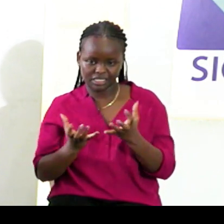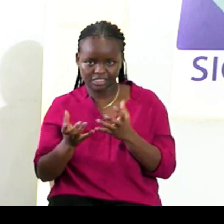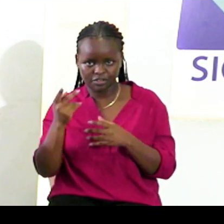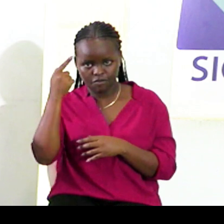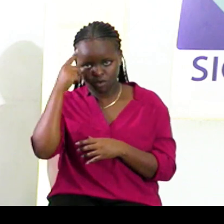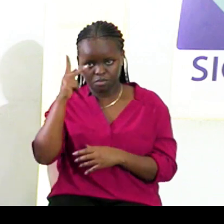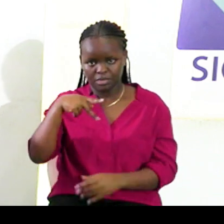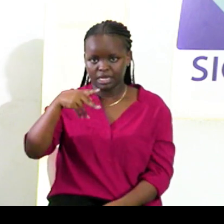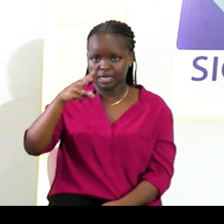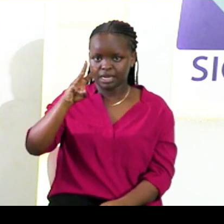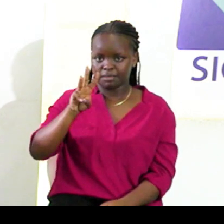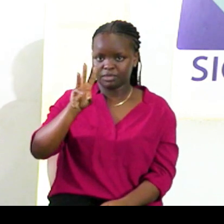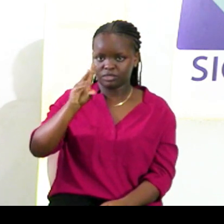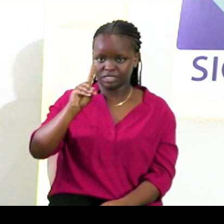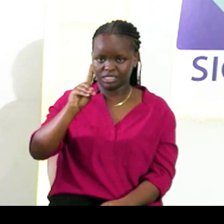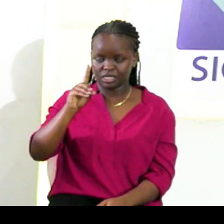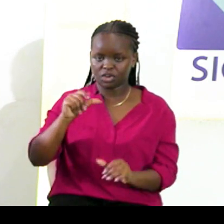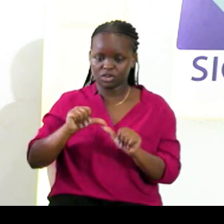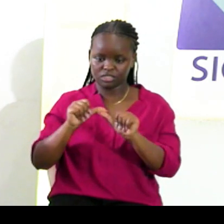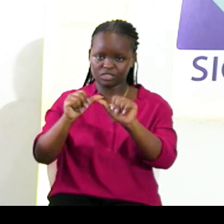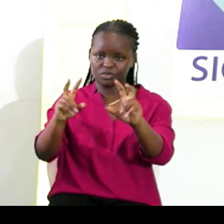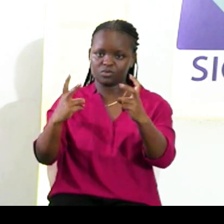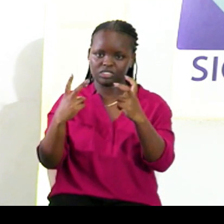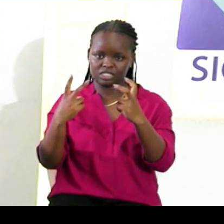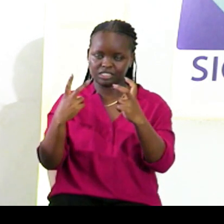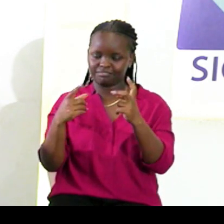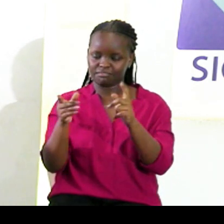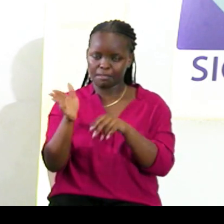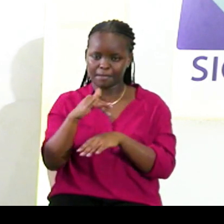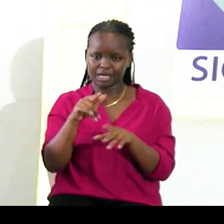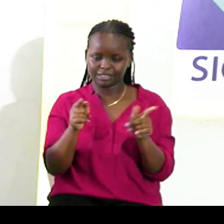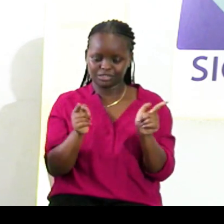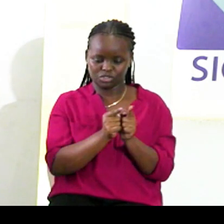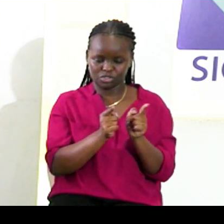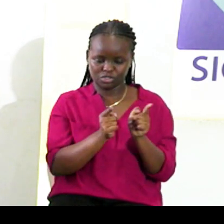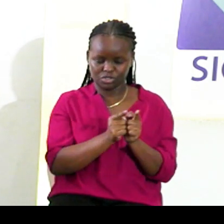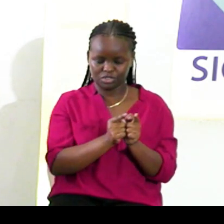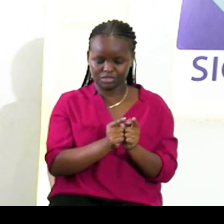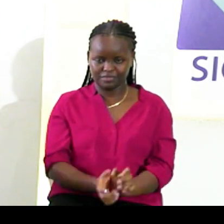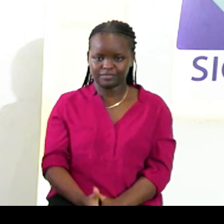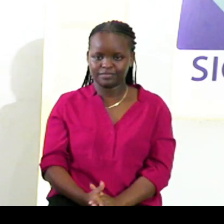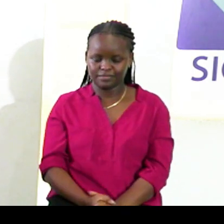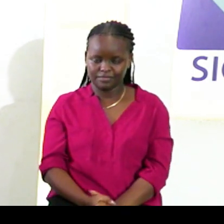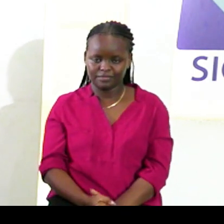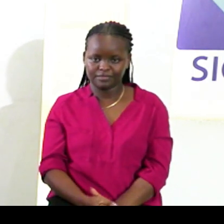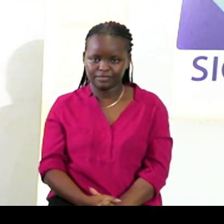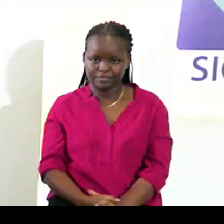disabilities. Stay with us. We will be right back soon after this break.